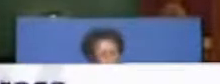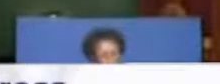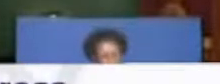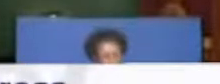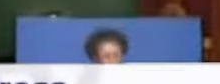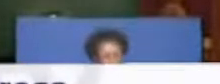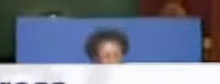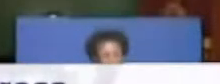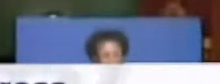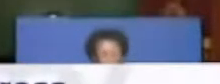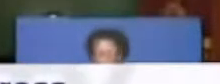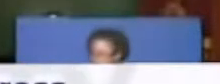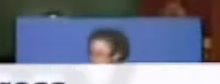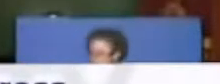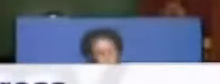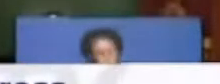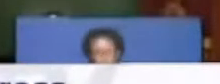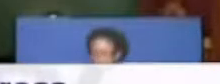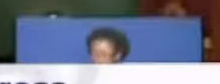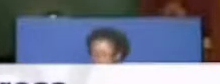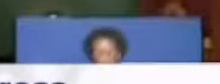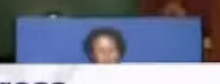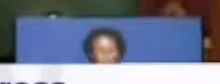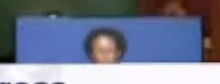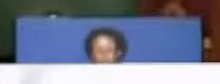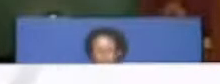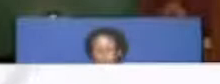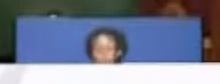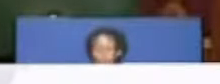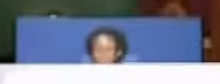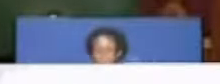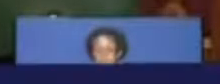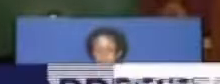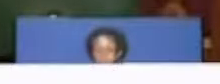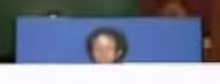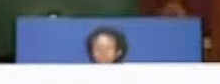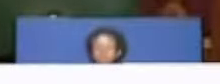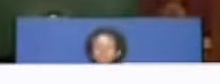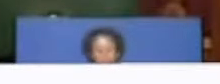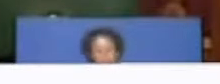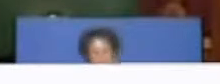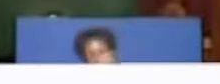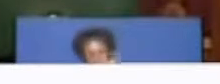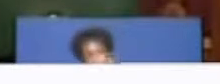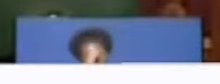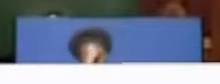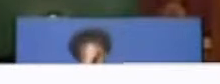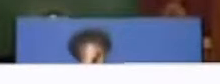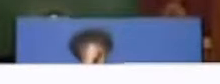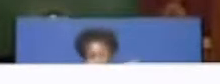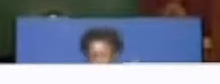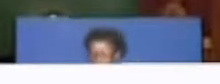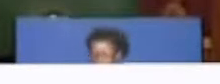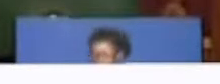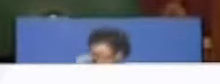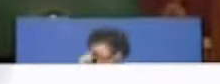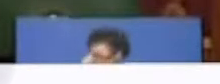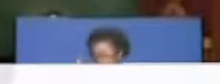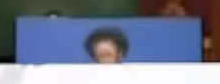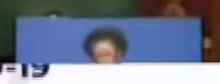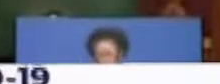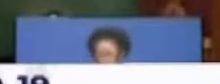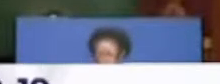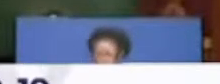was a disaster. But given the collaboration between the two levels of government, we increased ICU